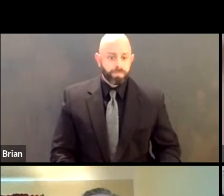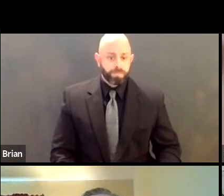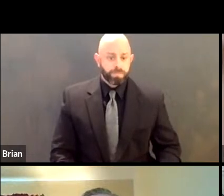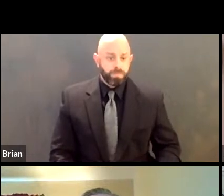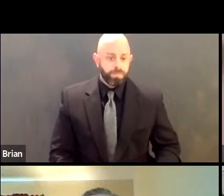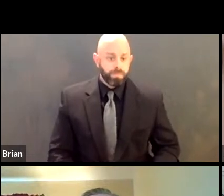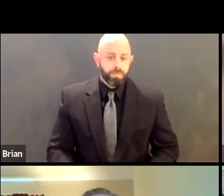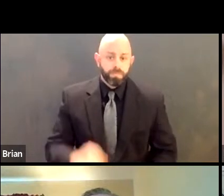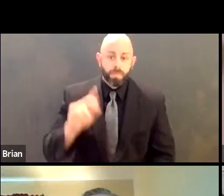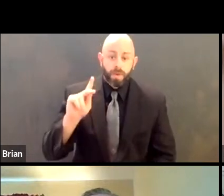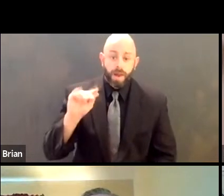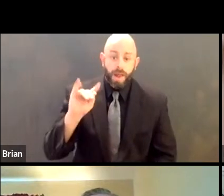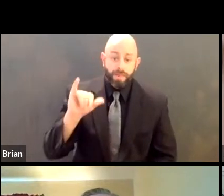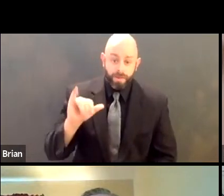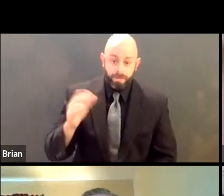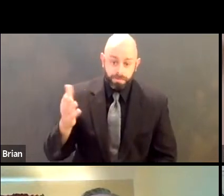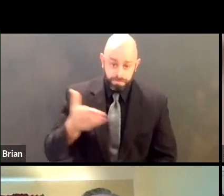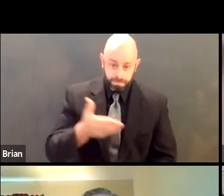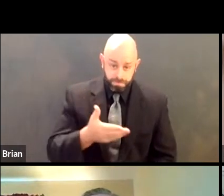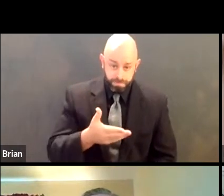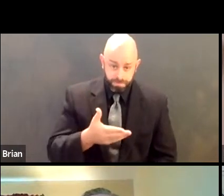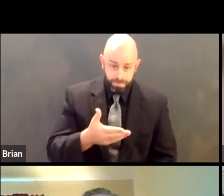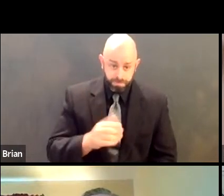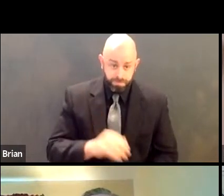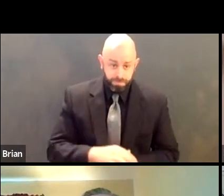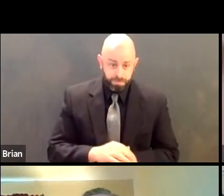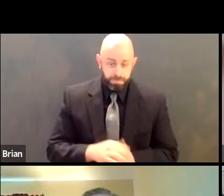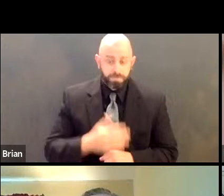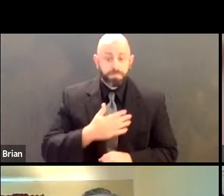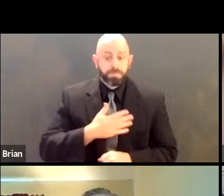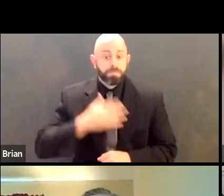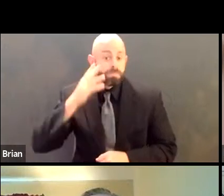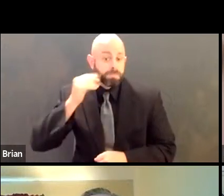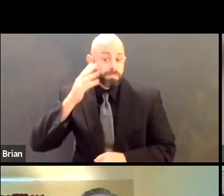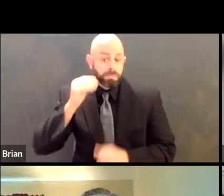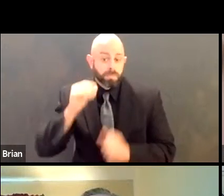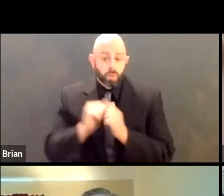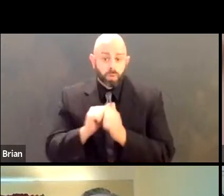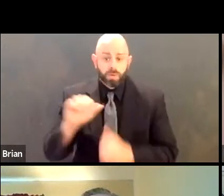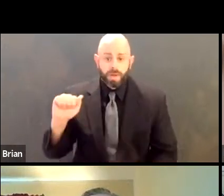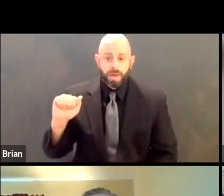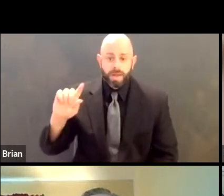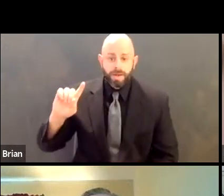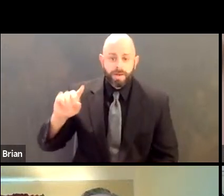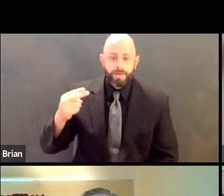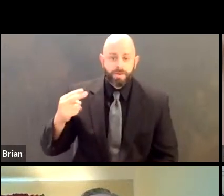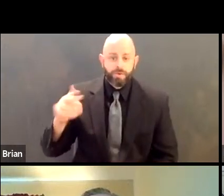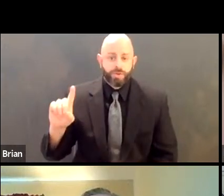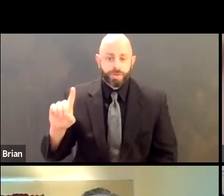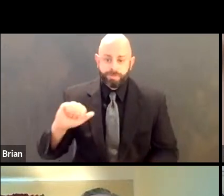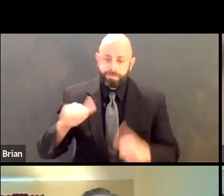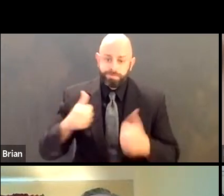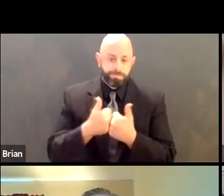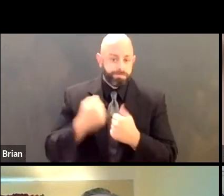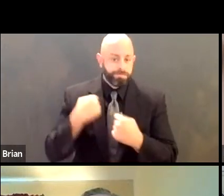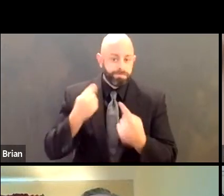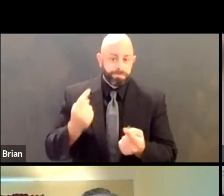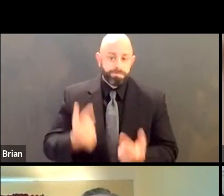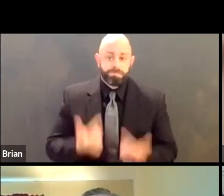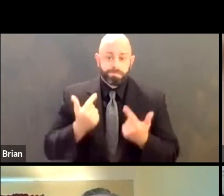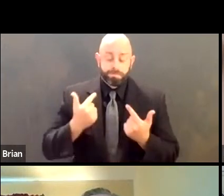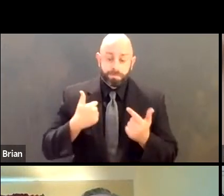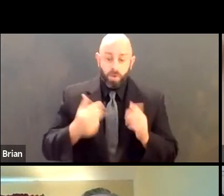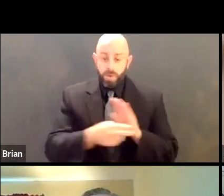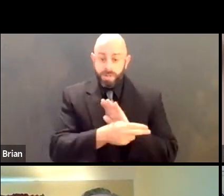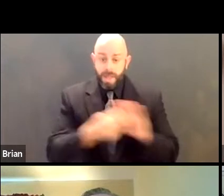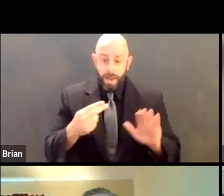Kathy, same question for you. Okay. Well, my experience with ADHD has been challenging all my life. I was labeled right from the beginning as a